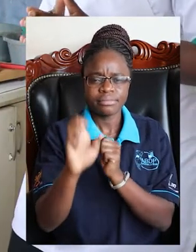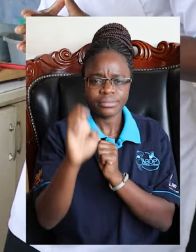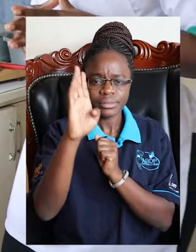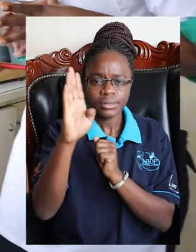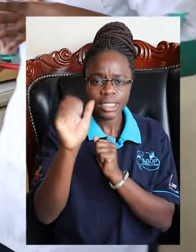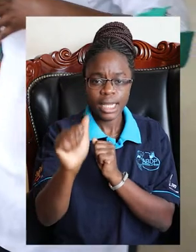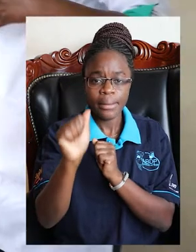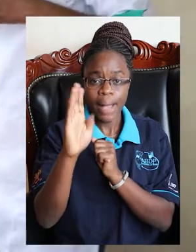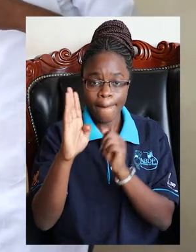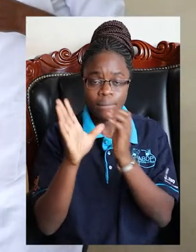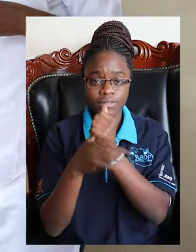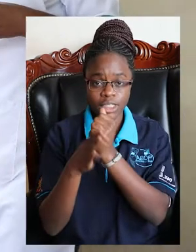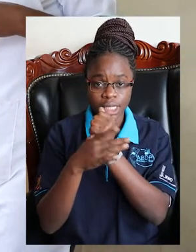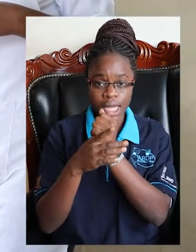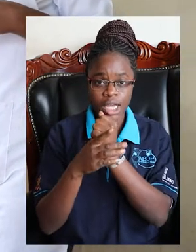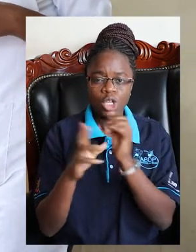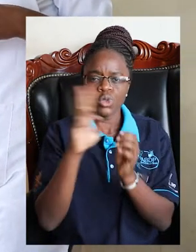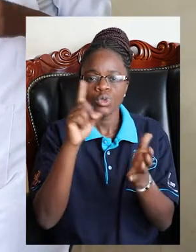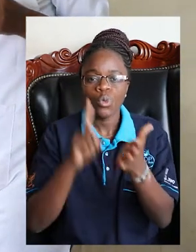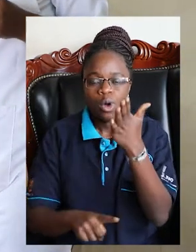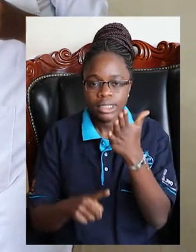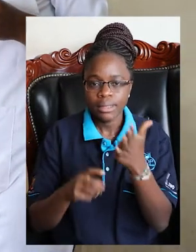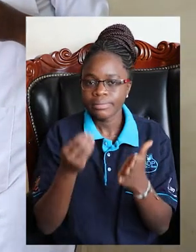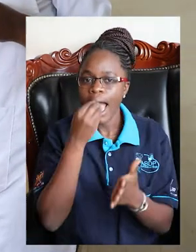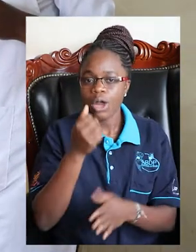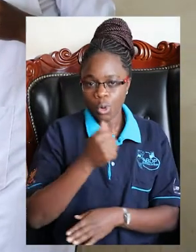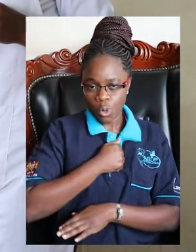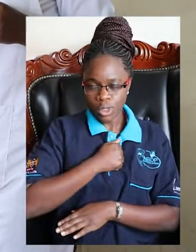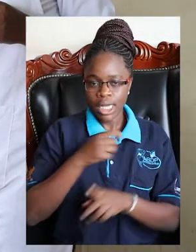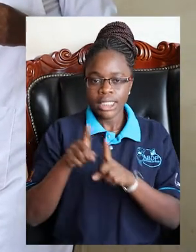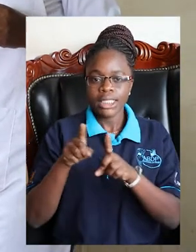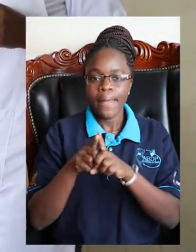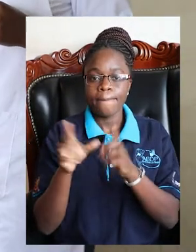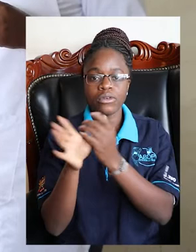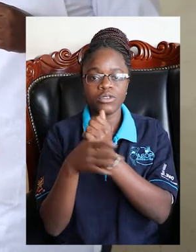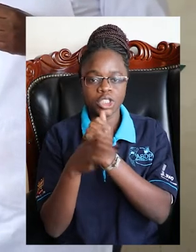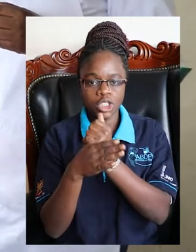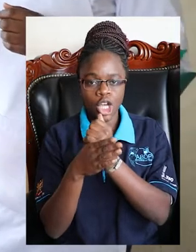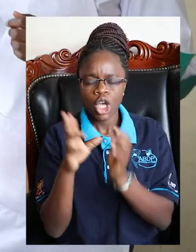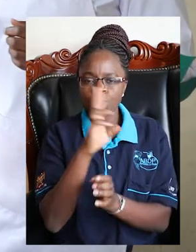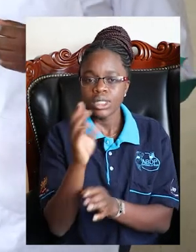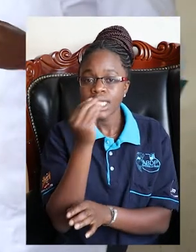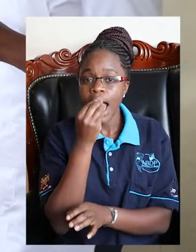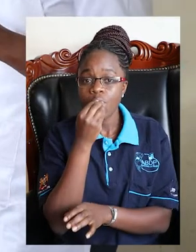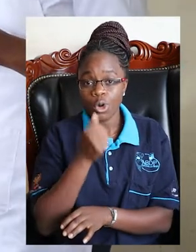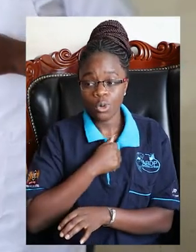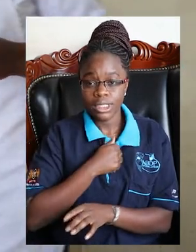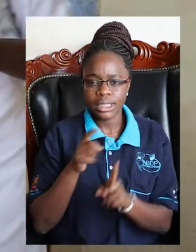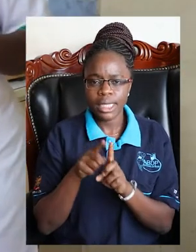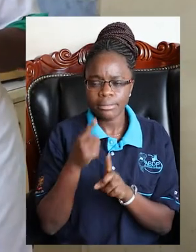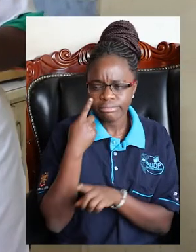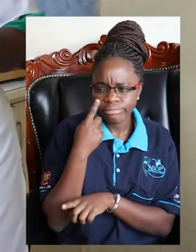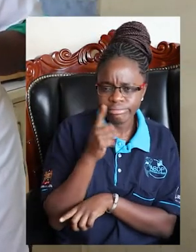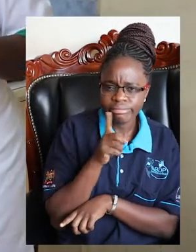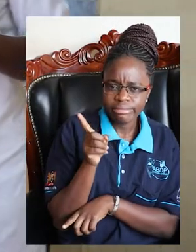kebabs. And fish kebabs, we are using fish and arrowroot to make the fish kebab. So we shall use the arrowroot.